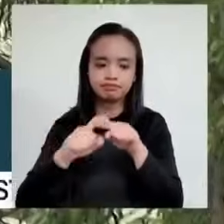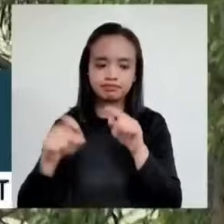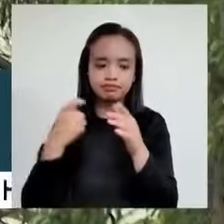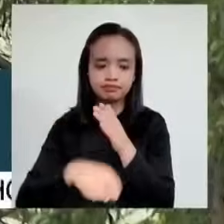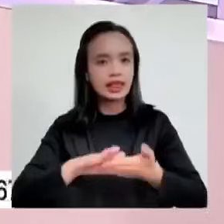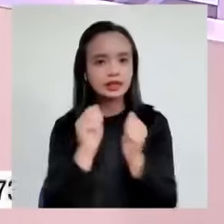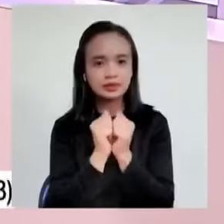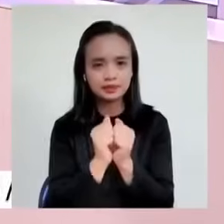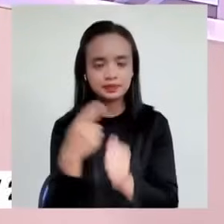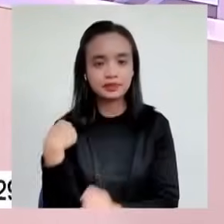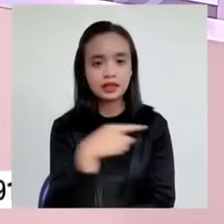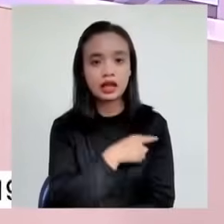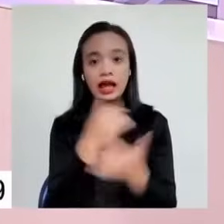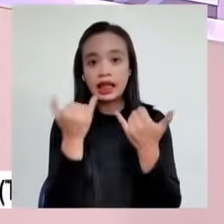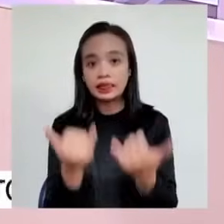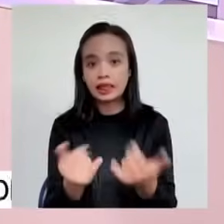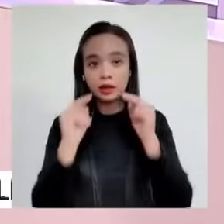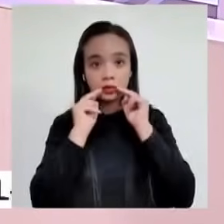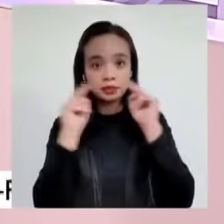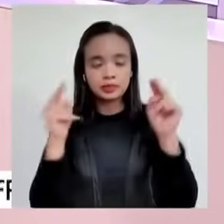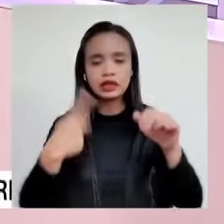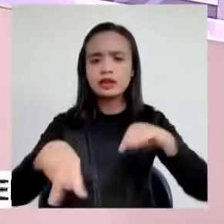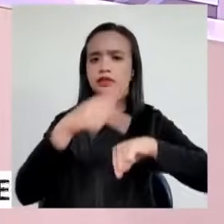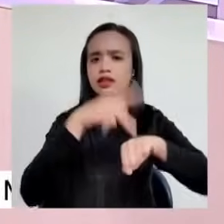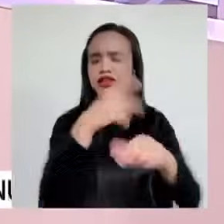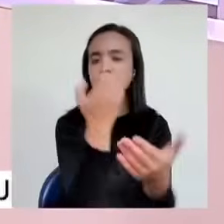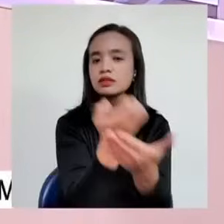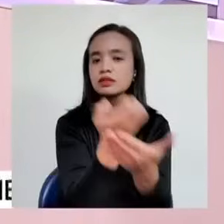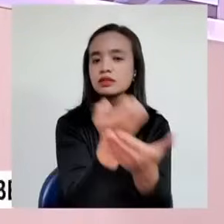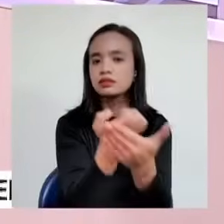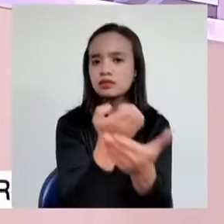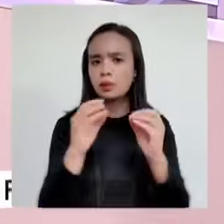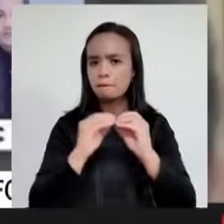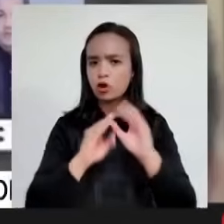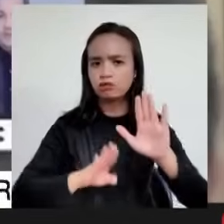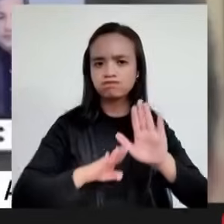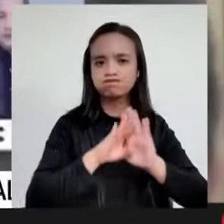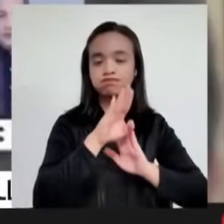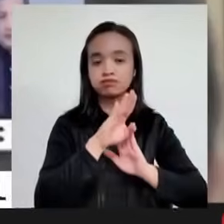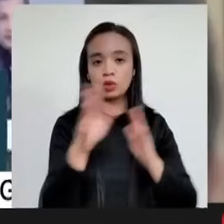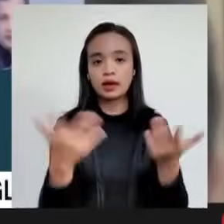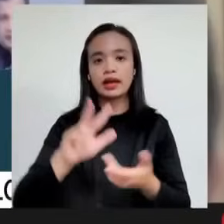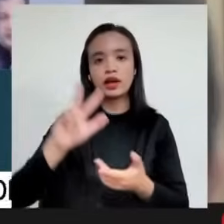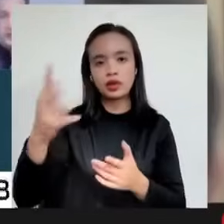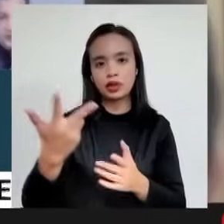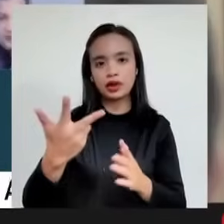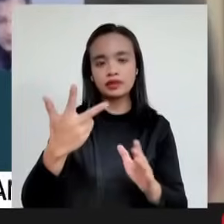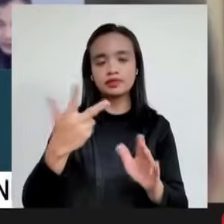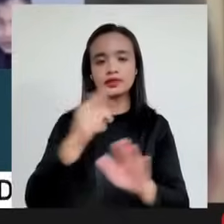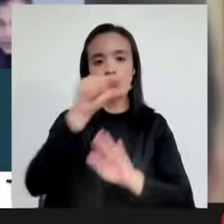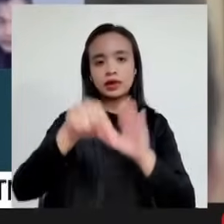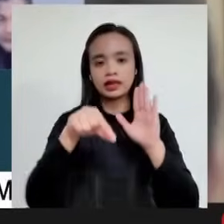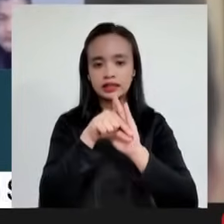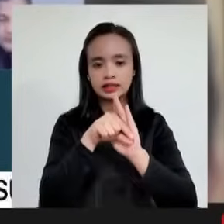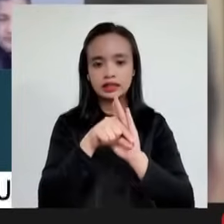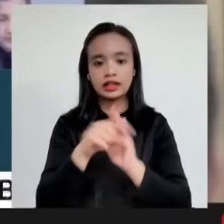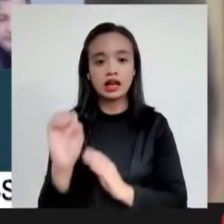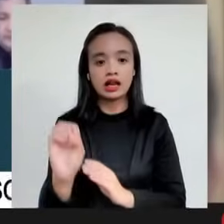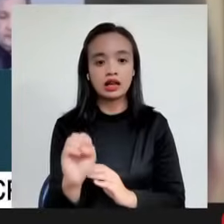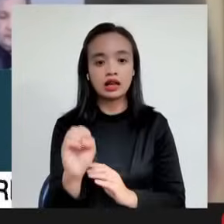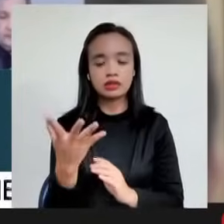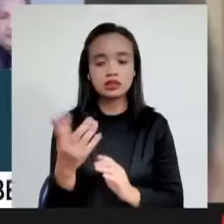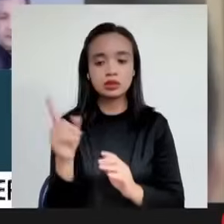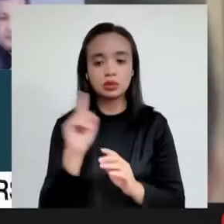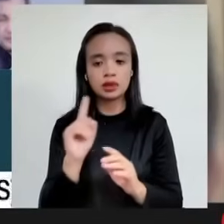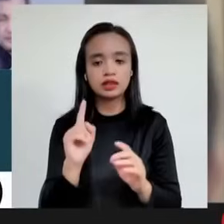market. The Philippine economy growing faster than expected in the third quarter, with government spending doing the heavy